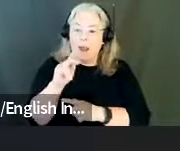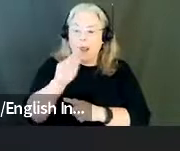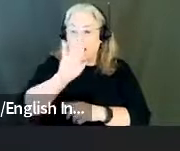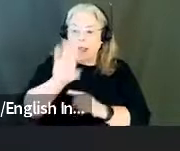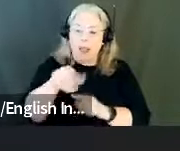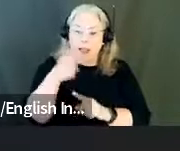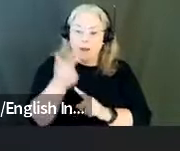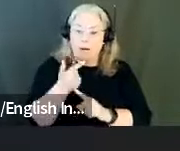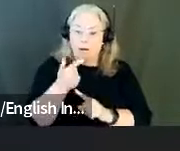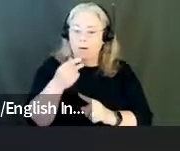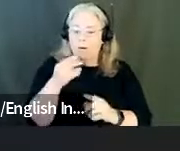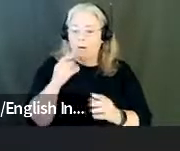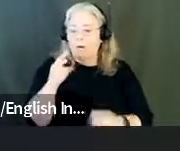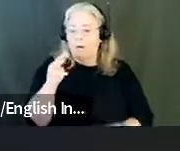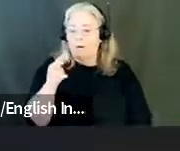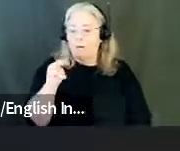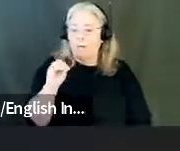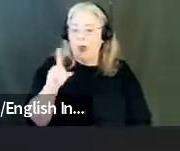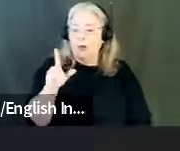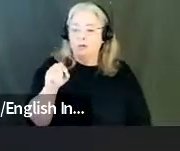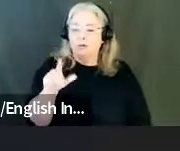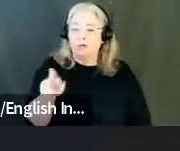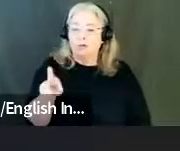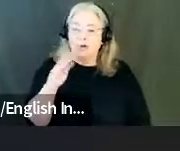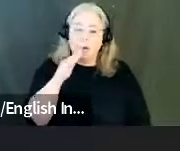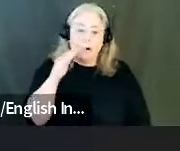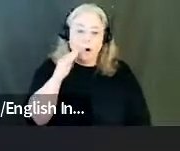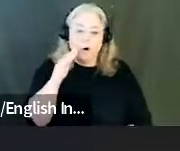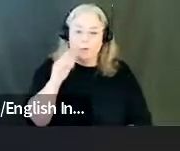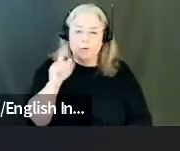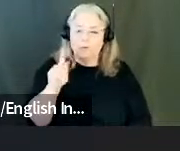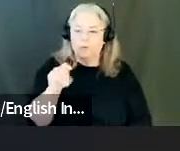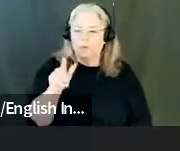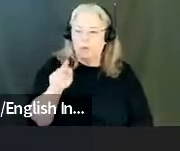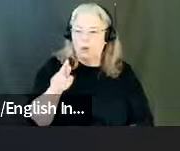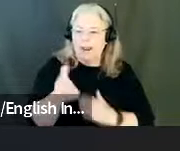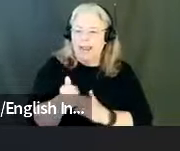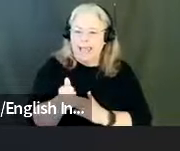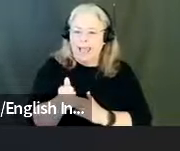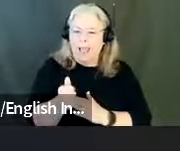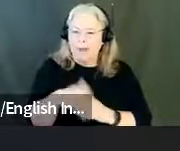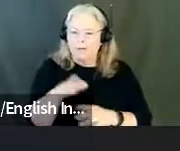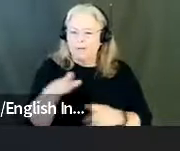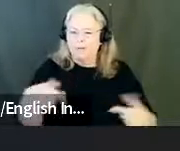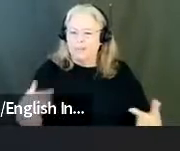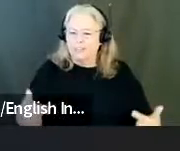Hose sells a tubular clamp that you can clamp right onto your wheelchair. And